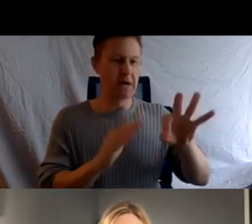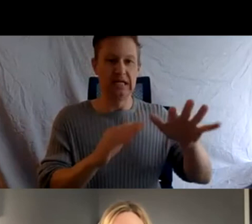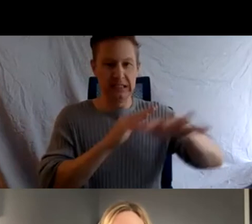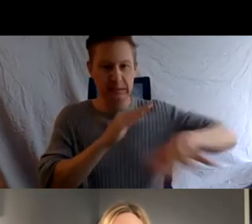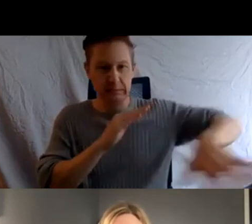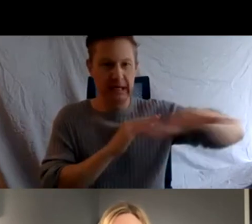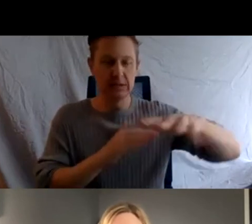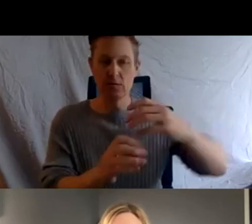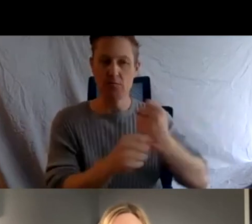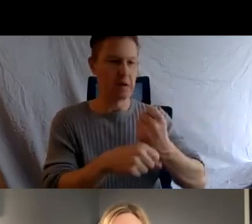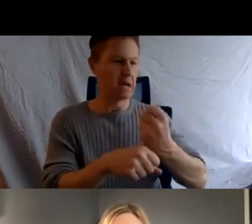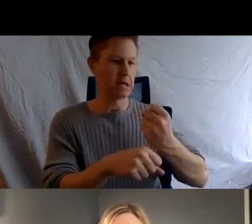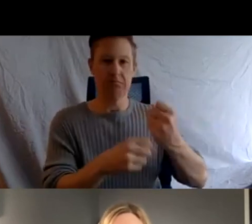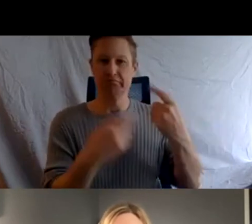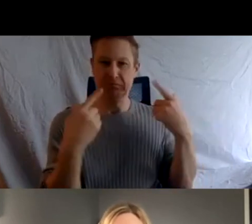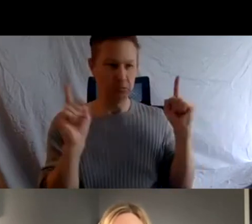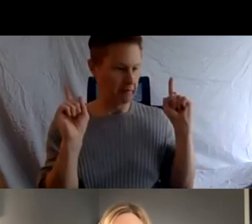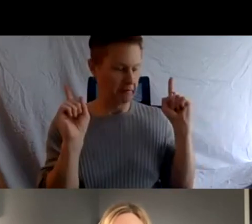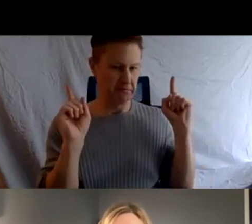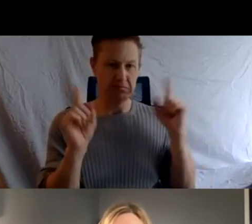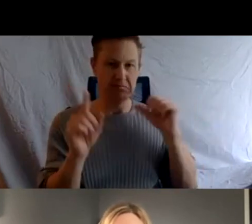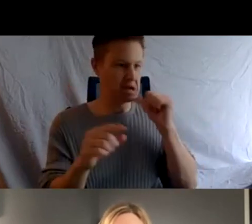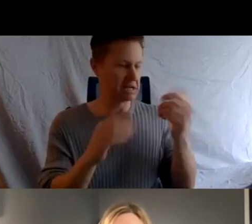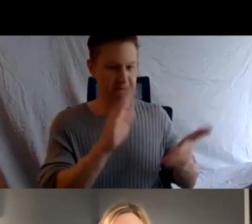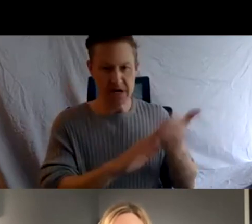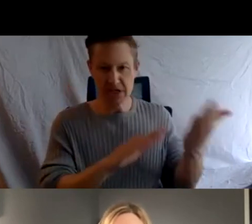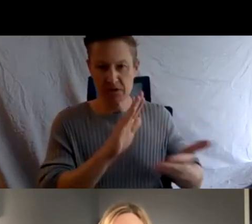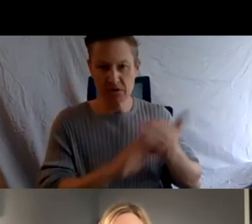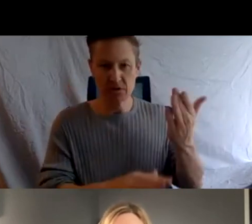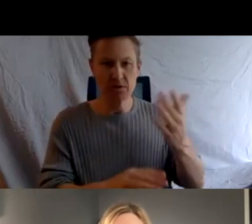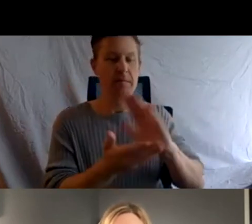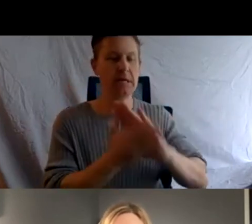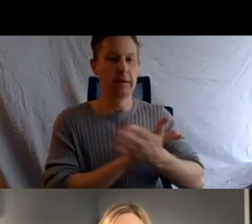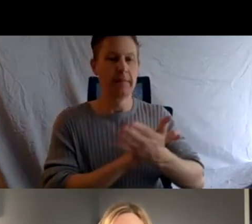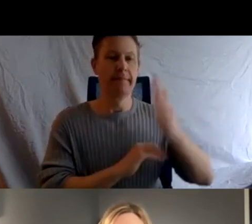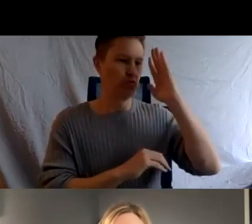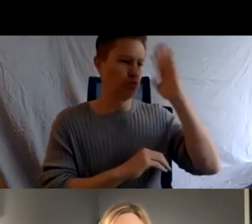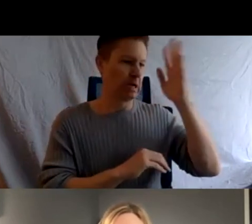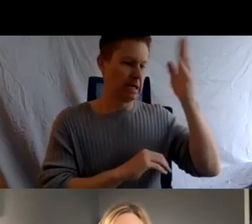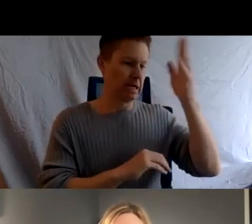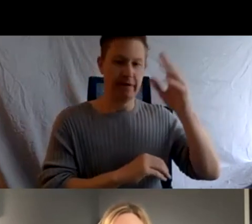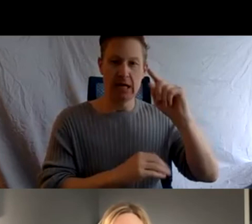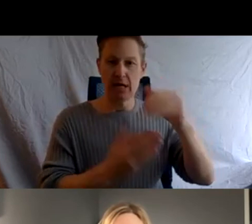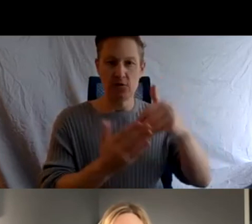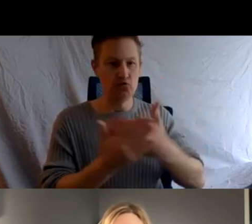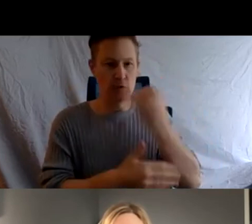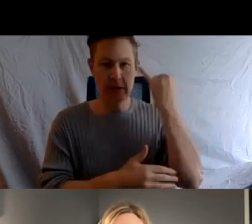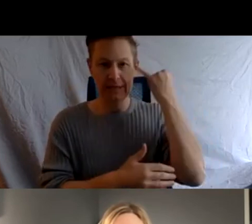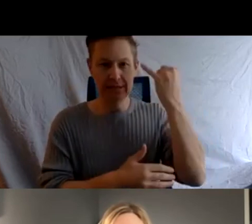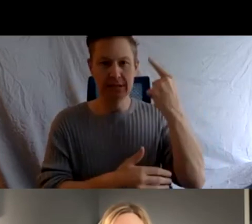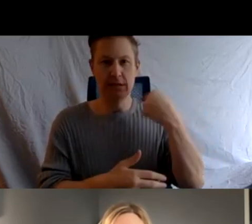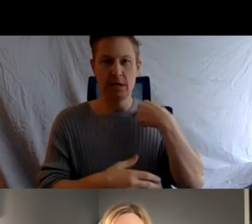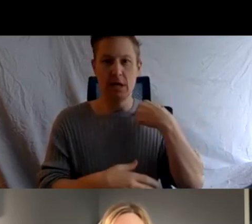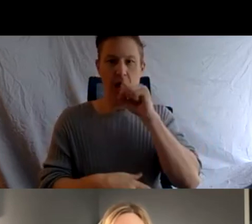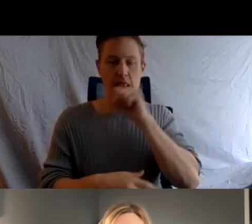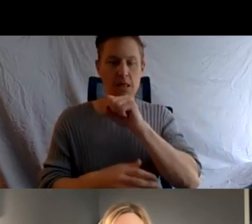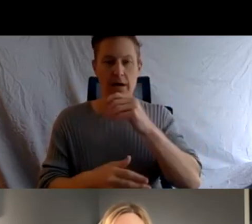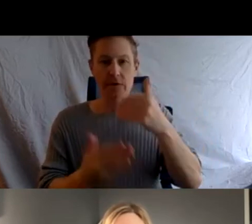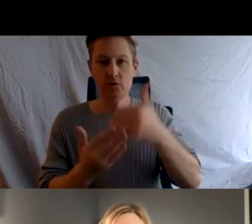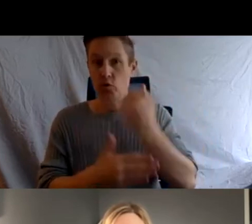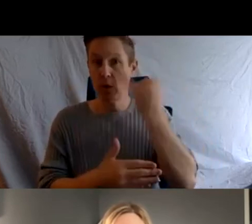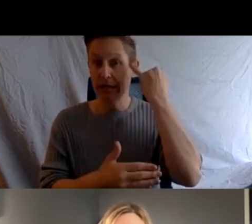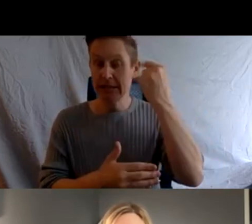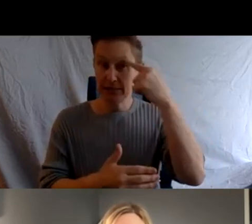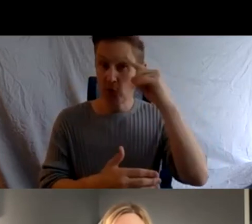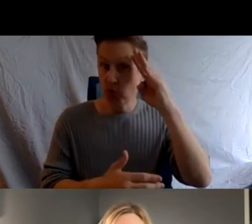we're going to make this work. And that's where you get creative and innovative. And I'm just one of those people that I love getting innovative to be